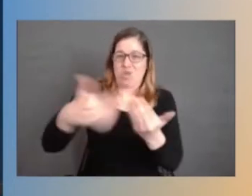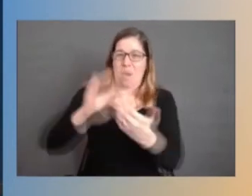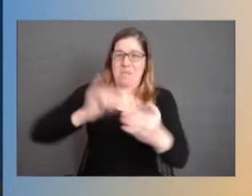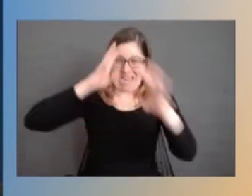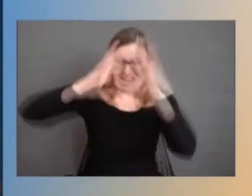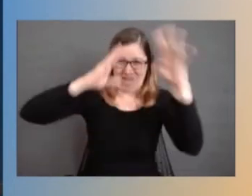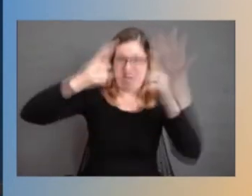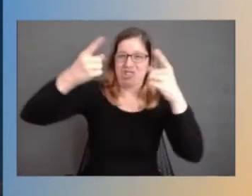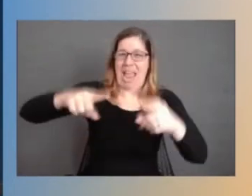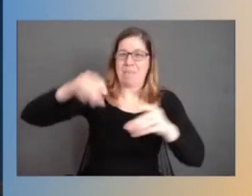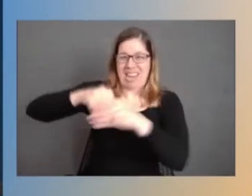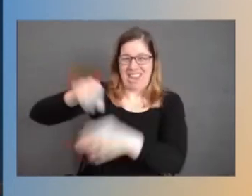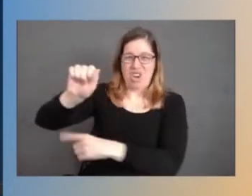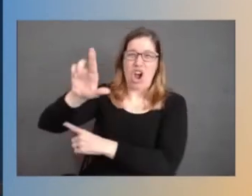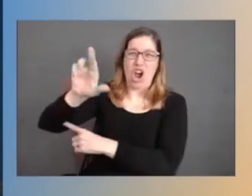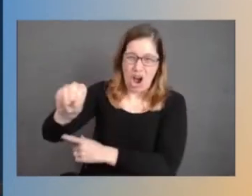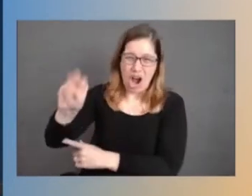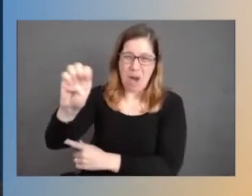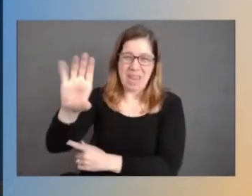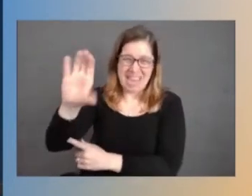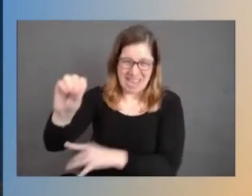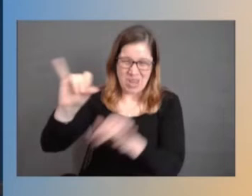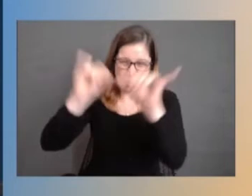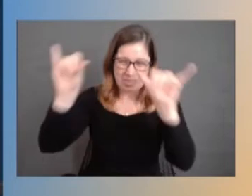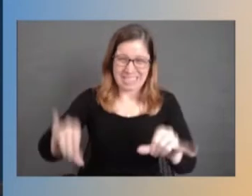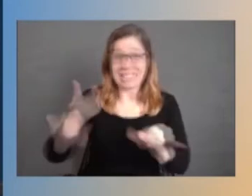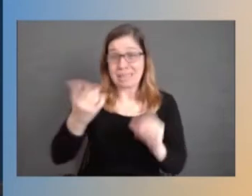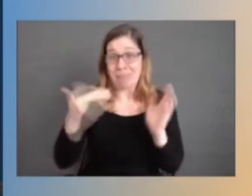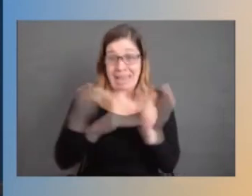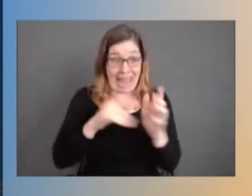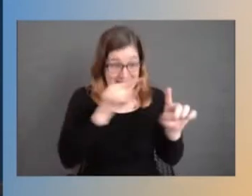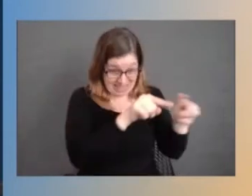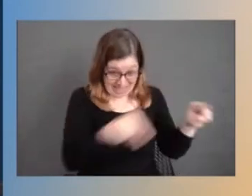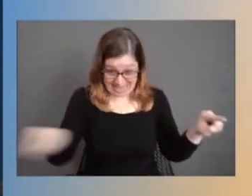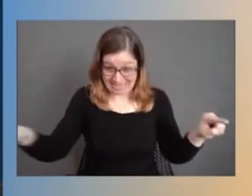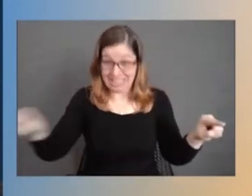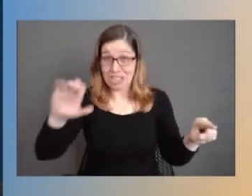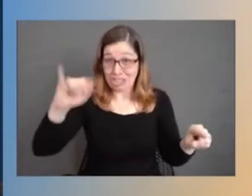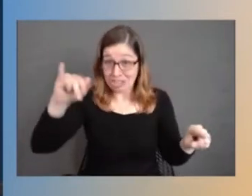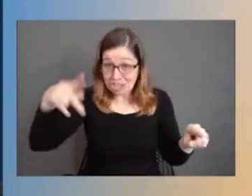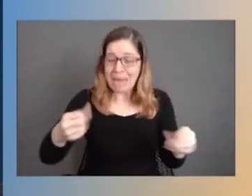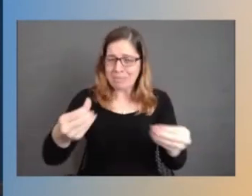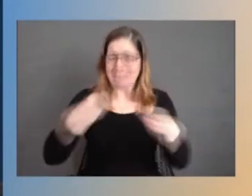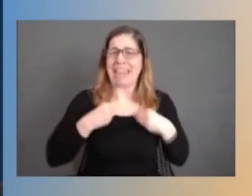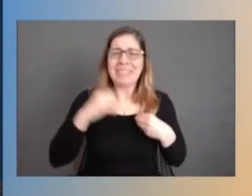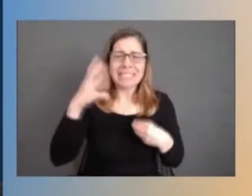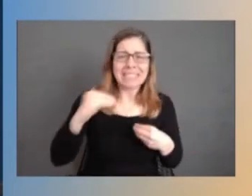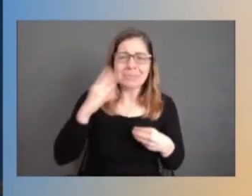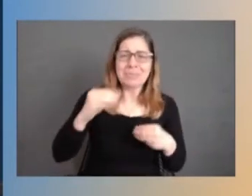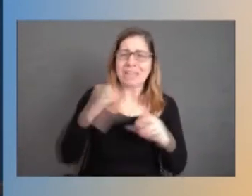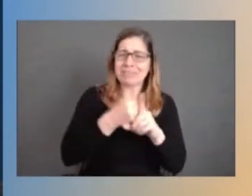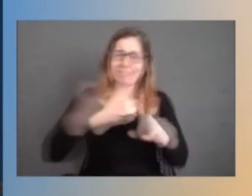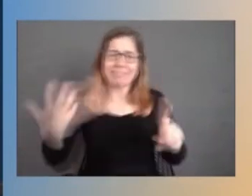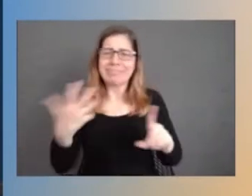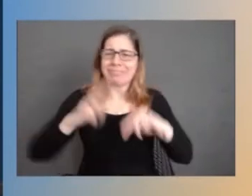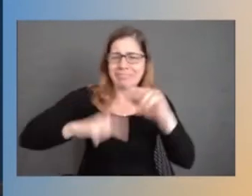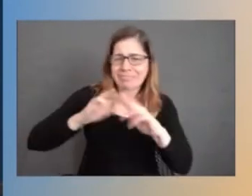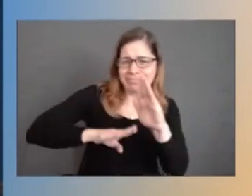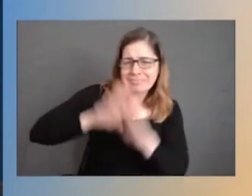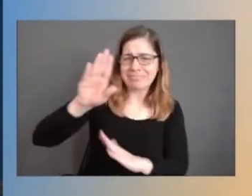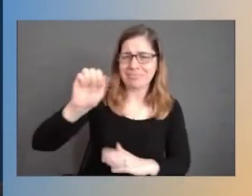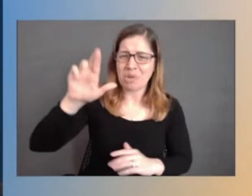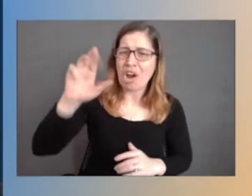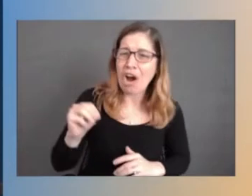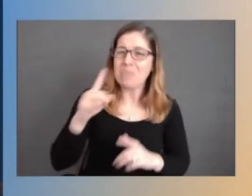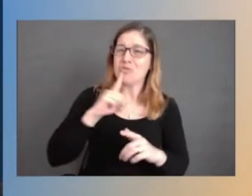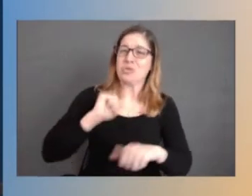And ultimately, you know, this whole line of chips is what gave us a lot of experience in doing ARM and enabled things like Graviton, where we